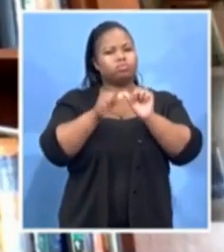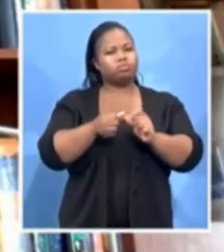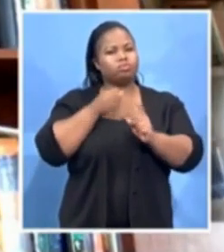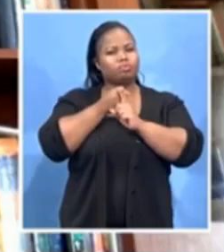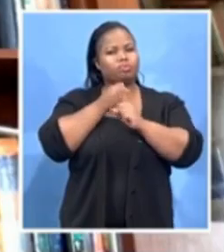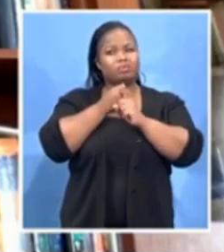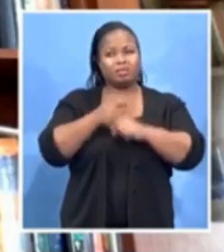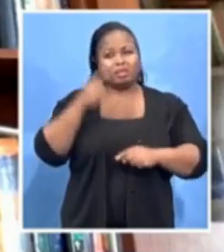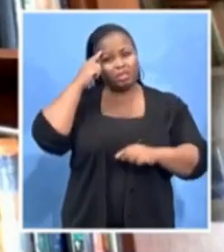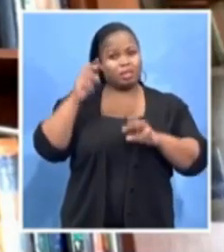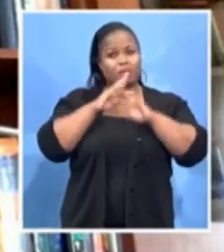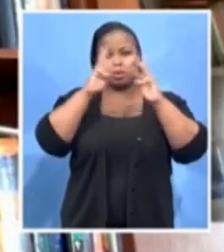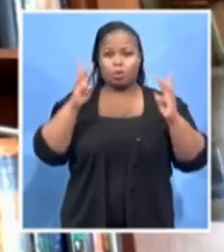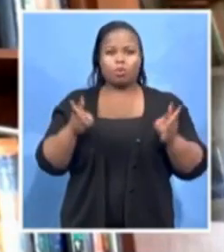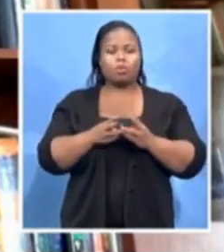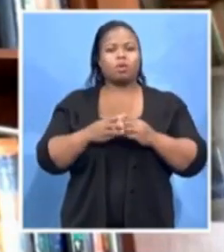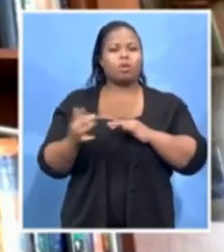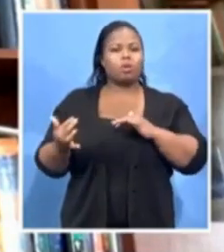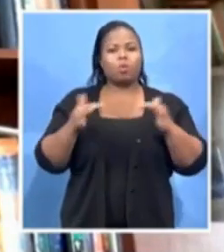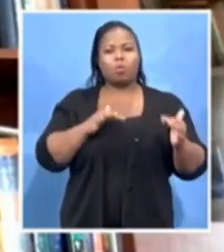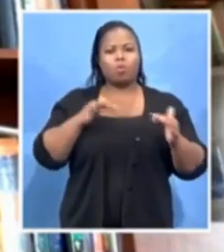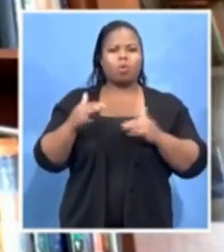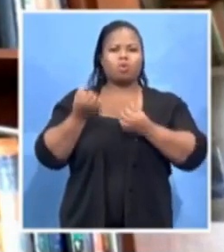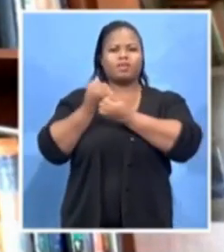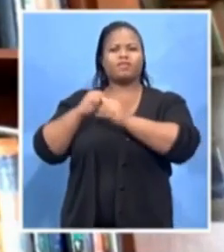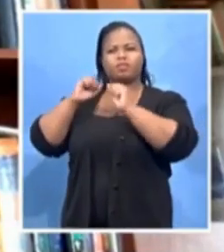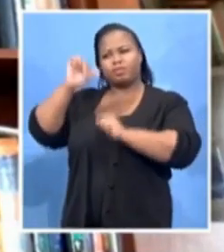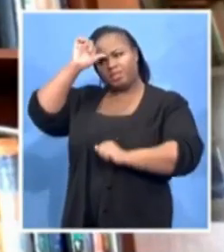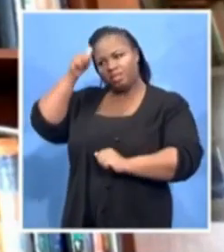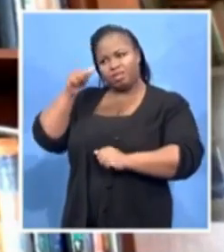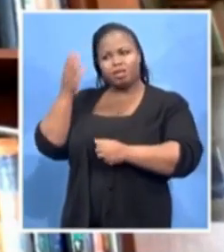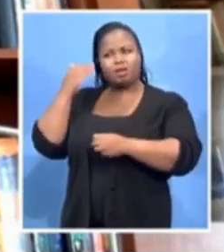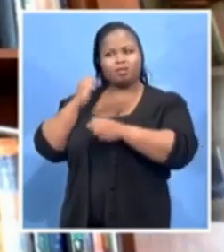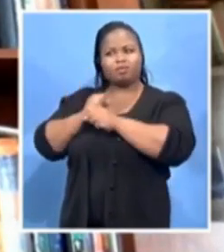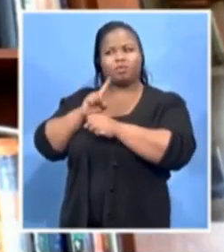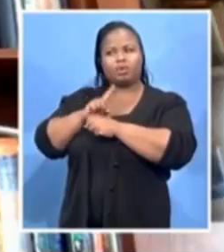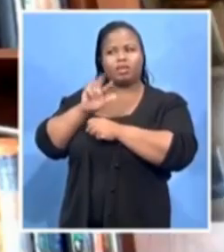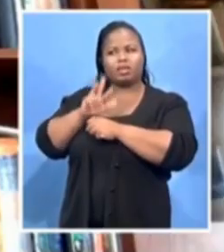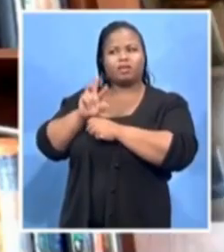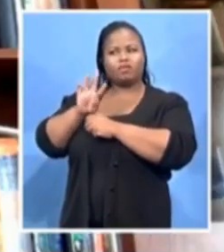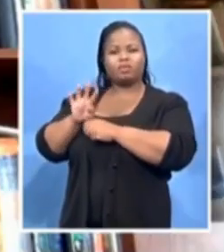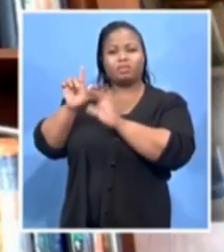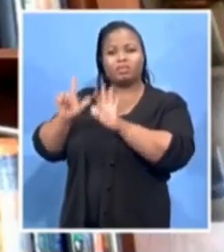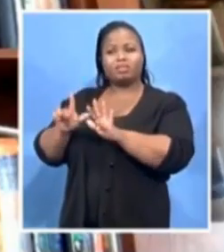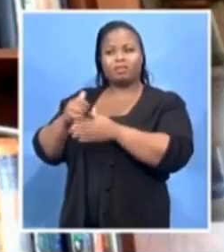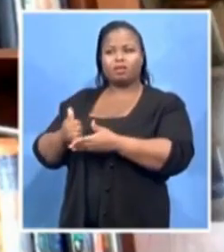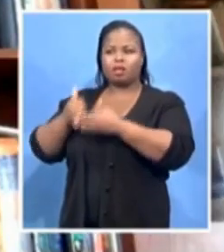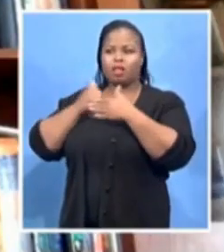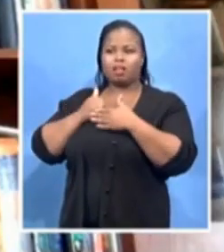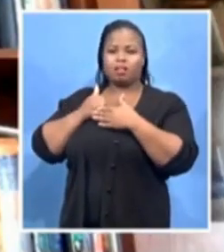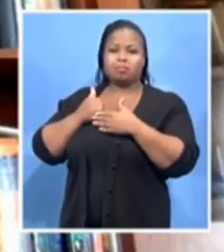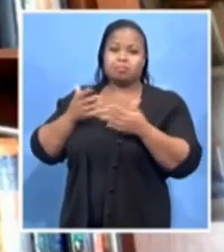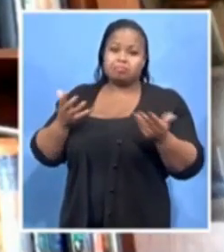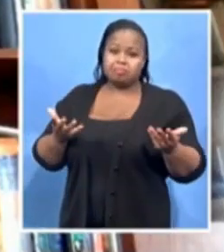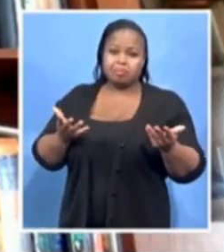freedom of India in 1947 had also helped in making colonization